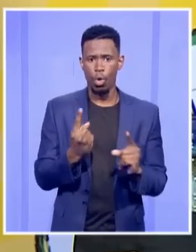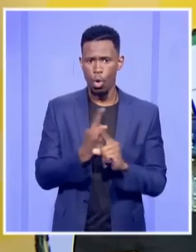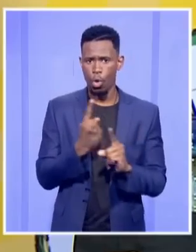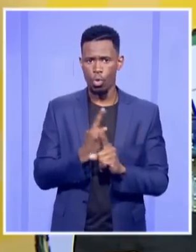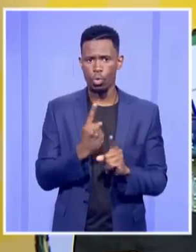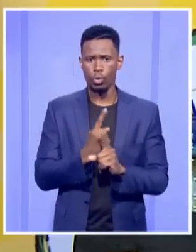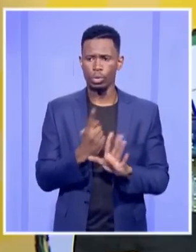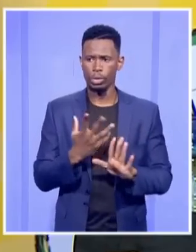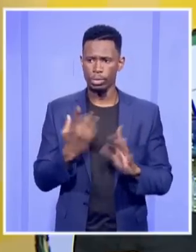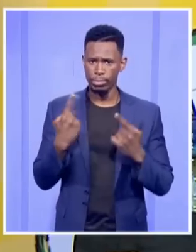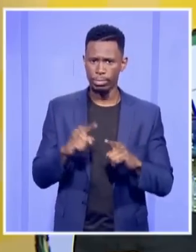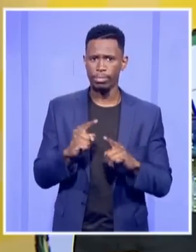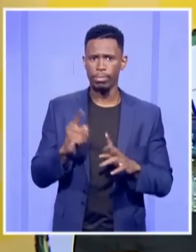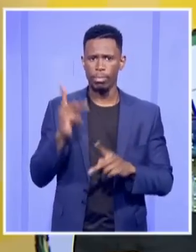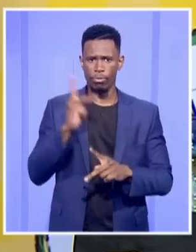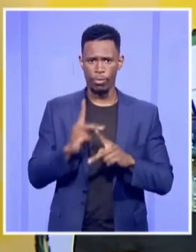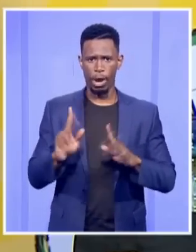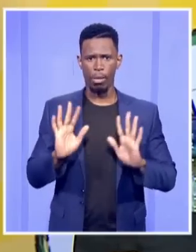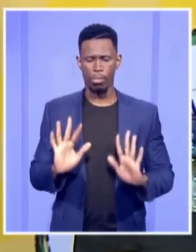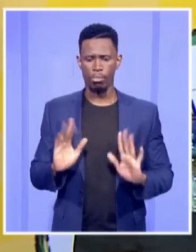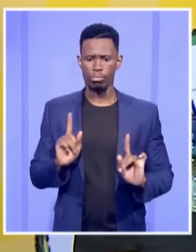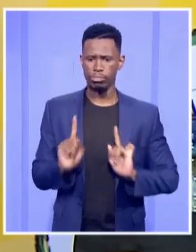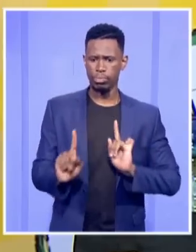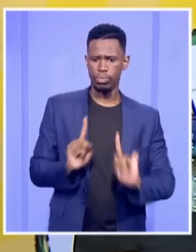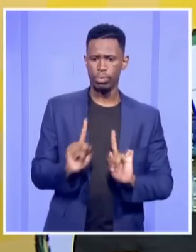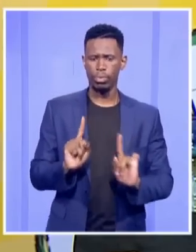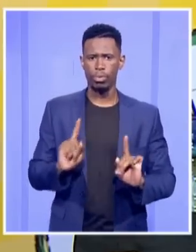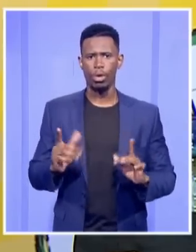will prevail this conference.